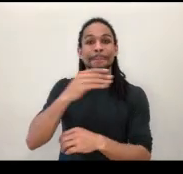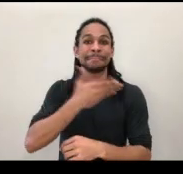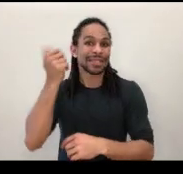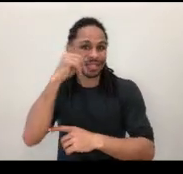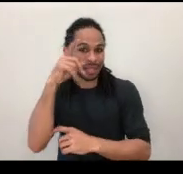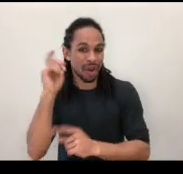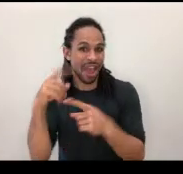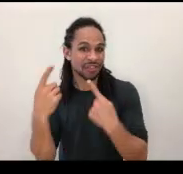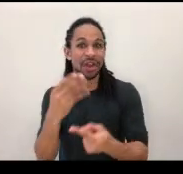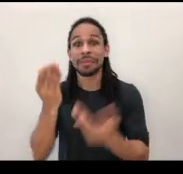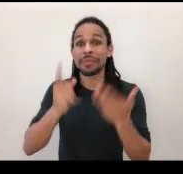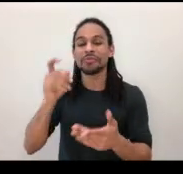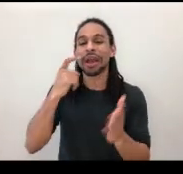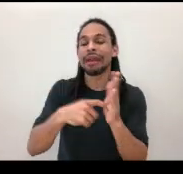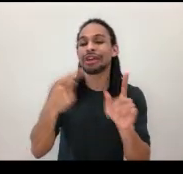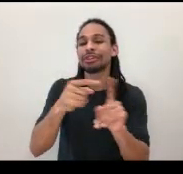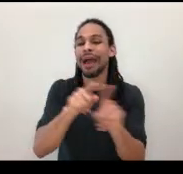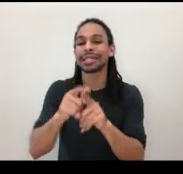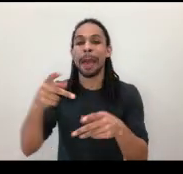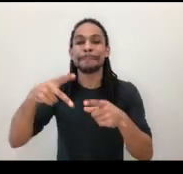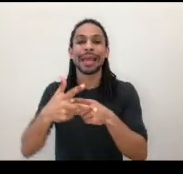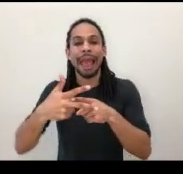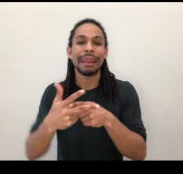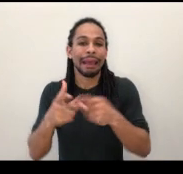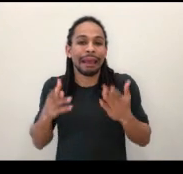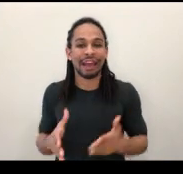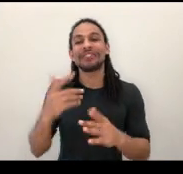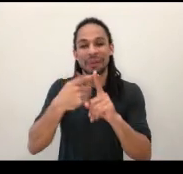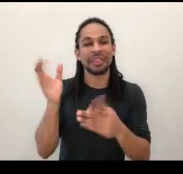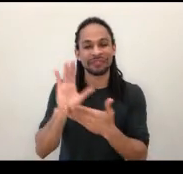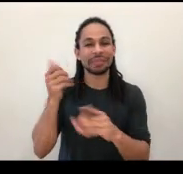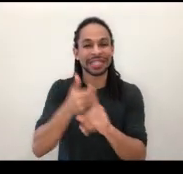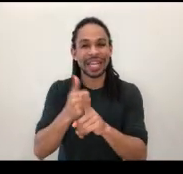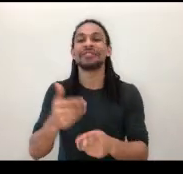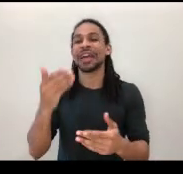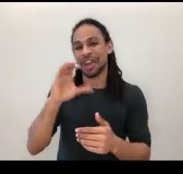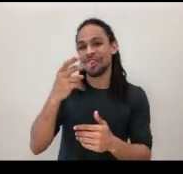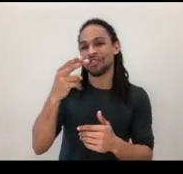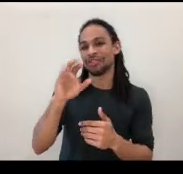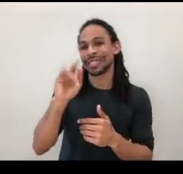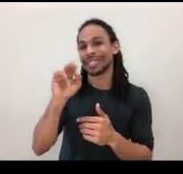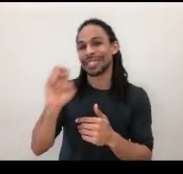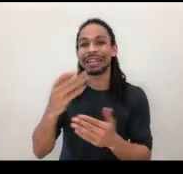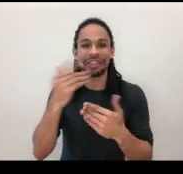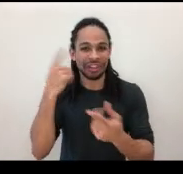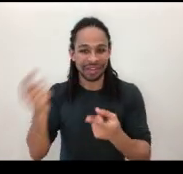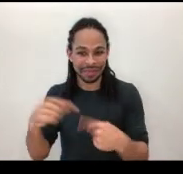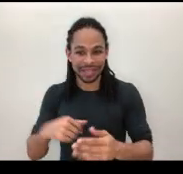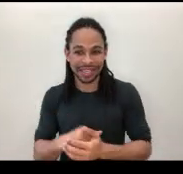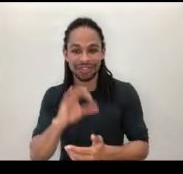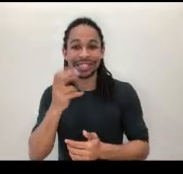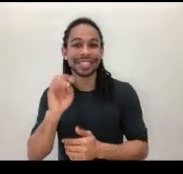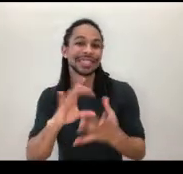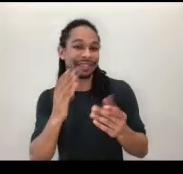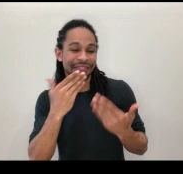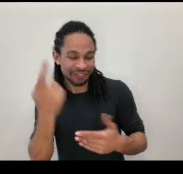Ever, and you might recognize her as the mechanic from the film itself. Christine, thank you for being with us this evening as well.